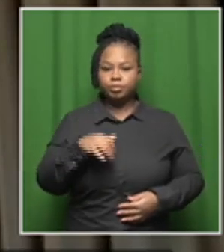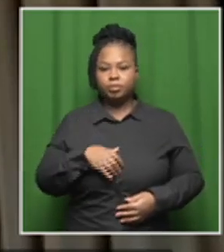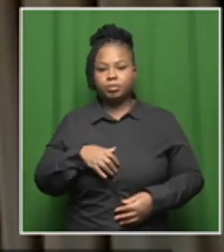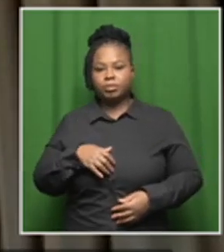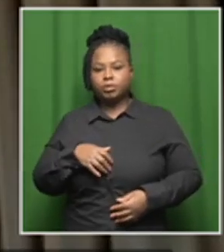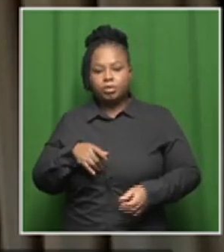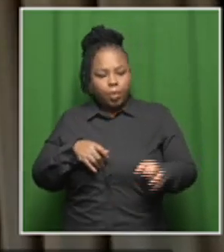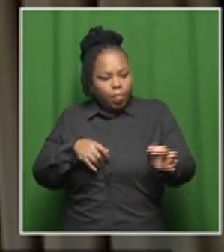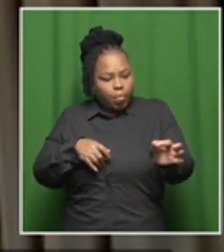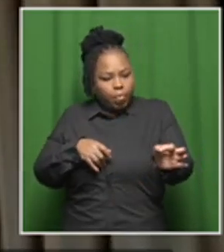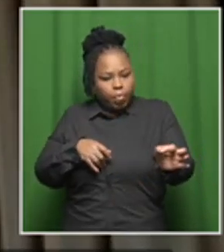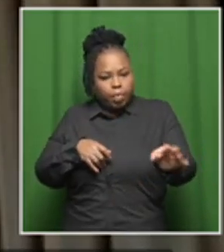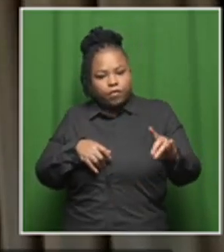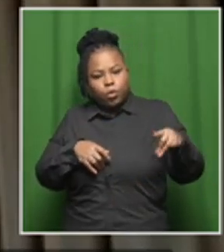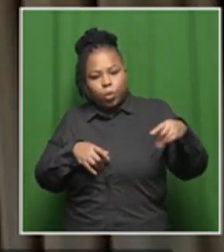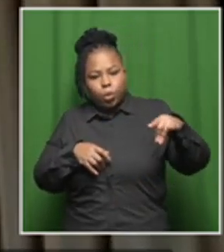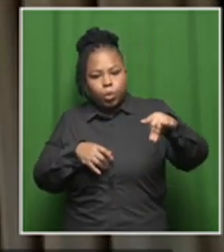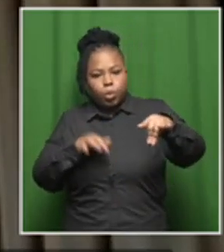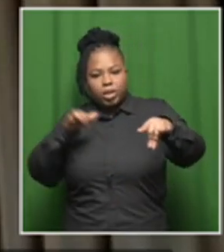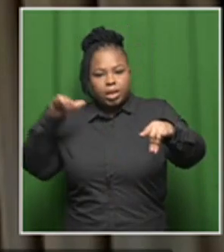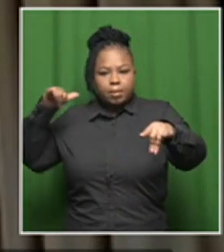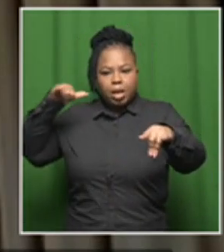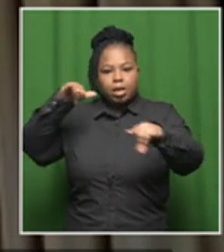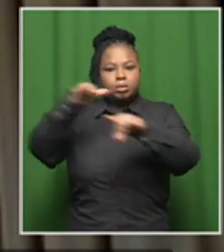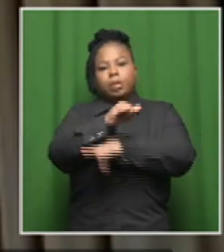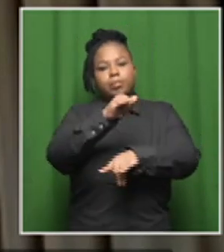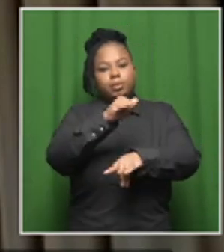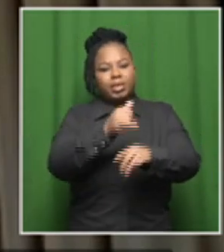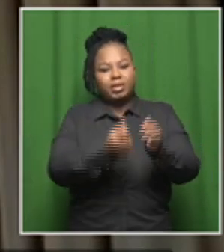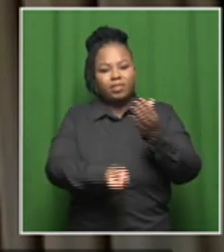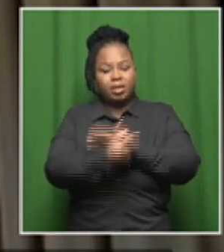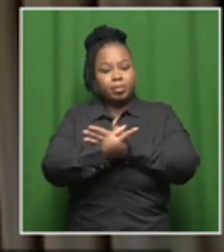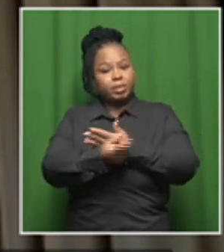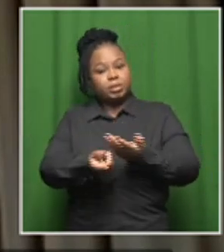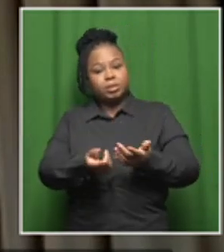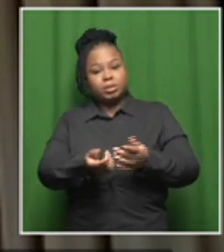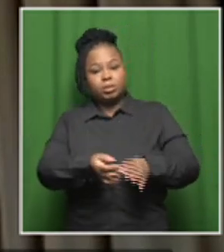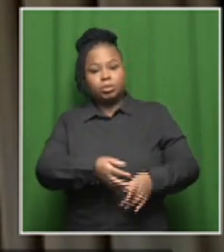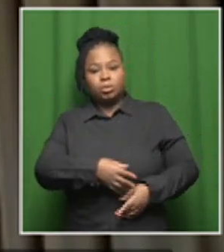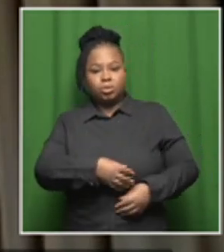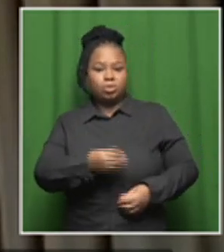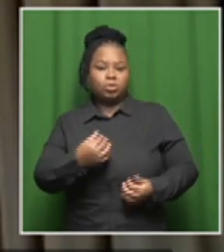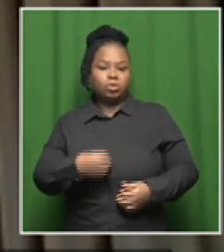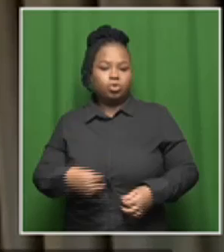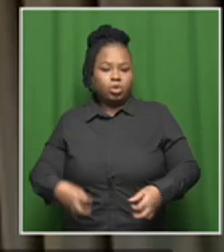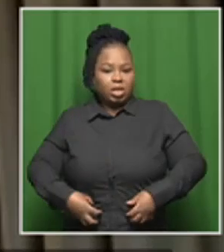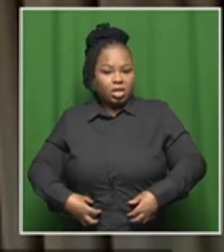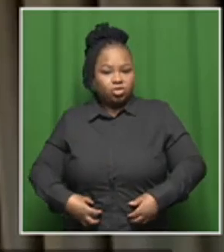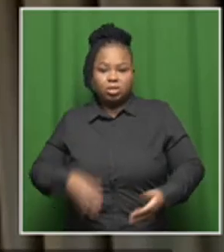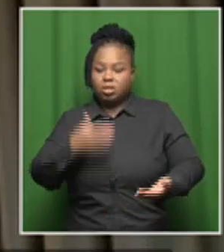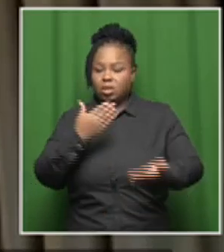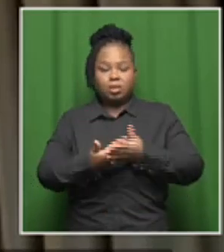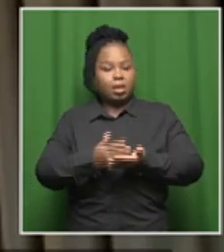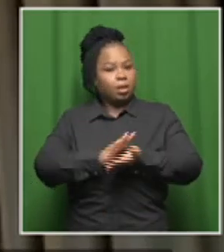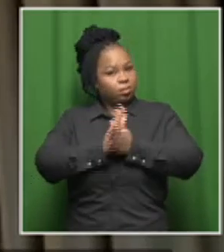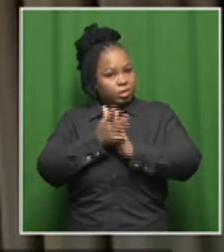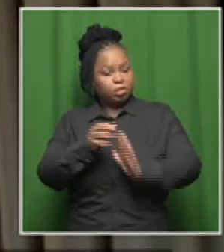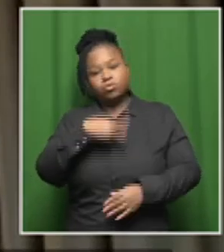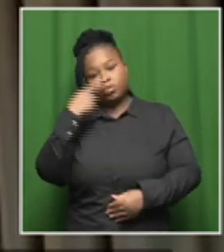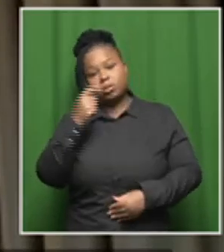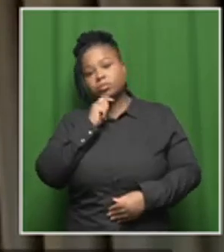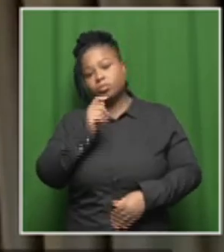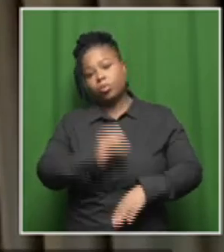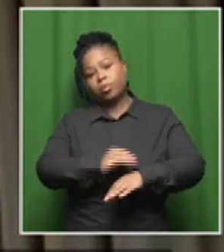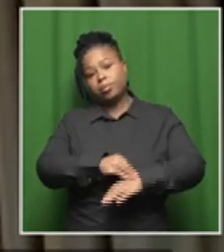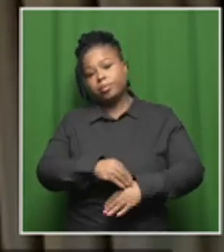tiny little drone. But if those drones get, you know, hit the aircraft on the nose or in the engines, they can be a very real problem indeed.